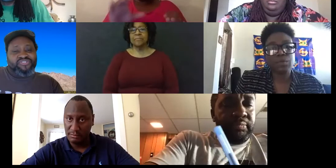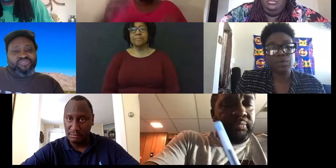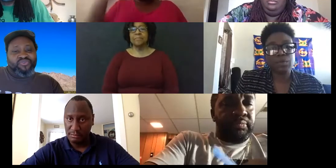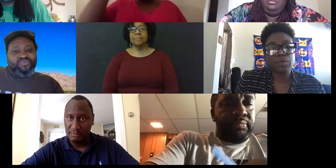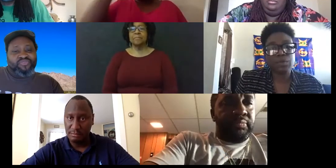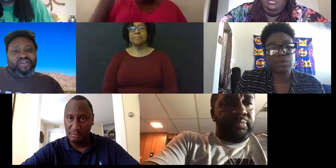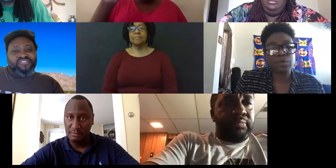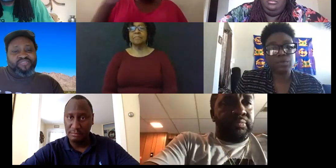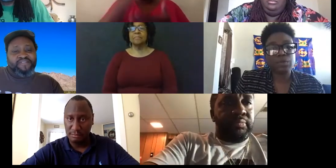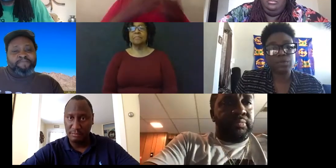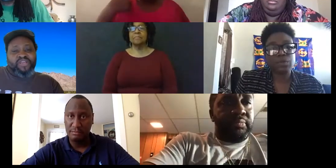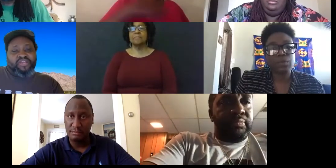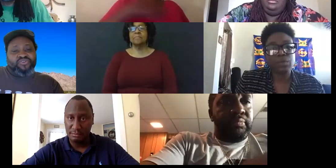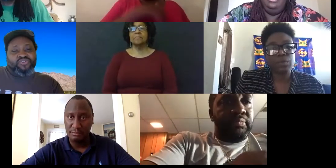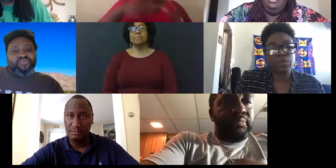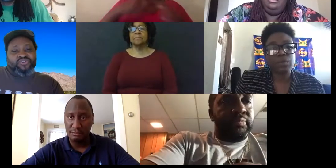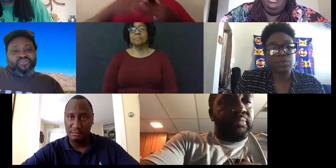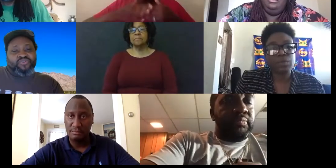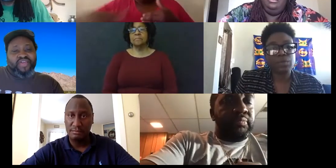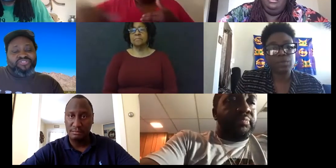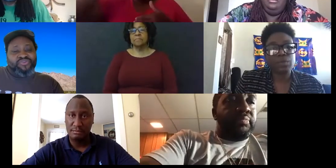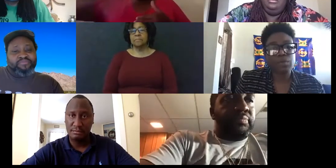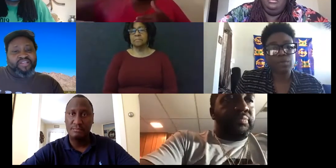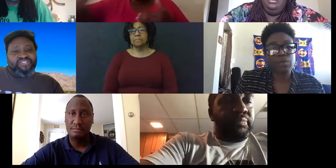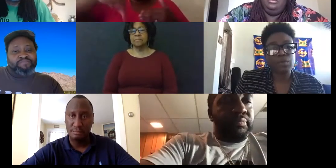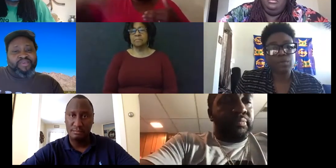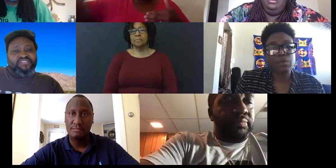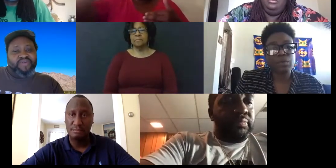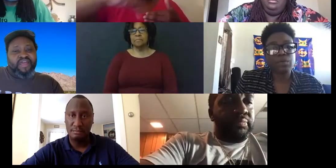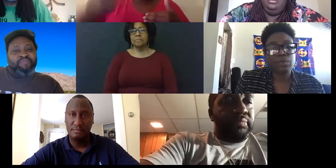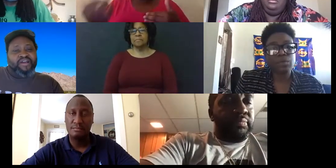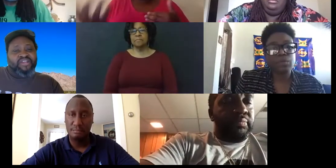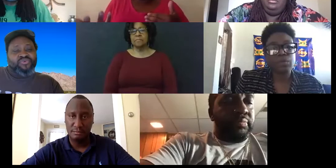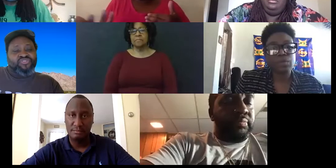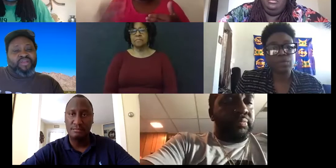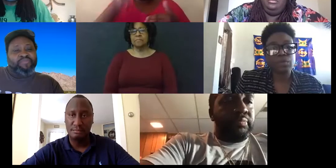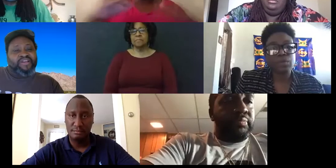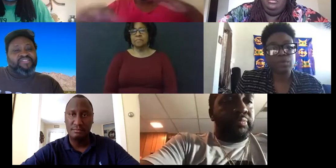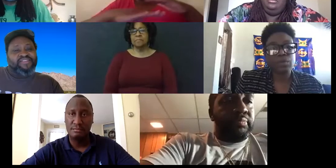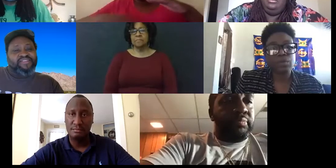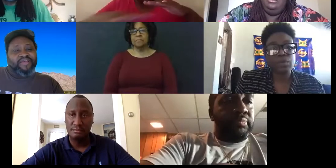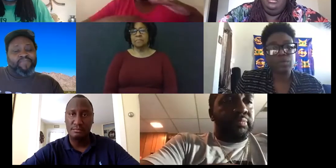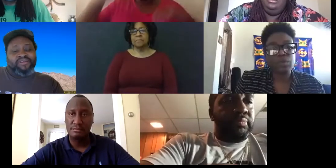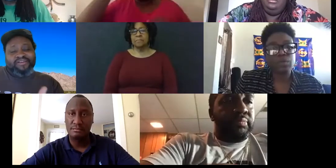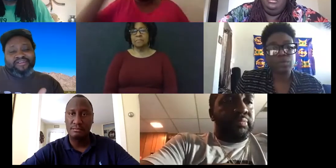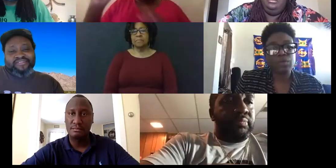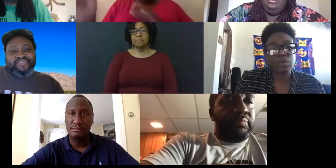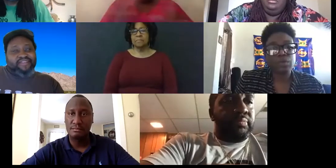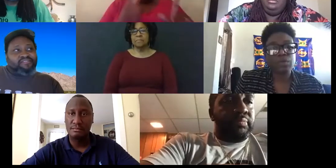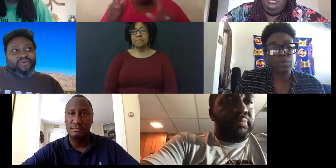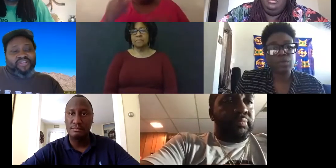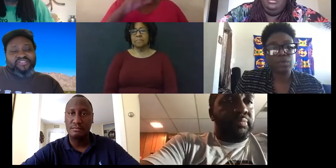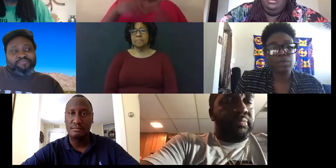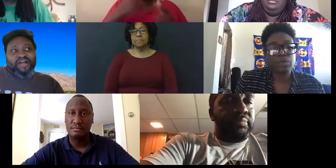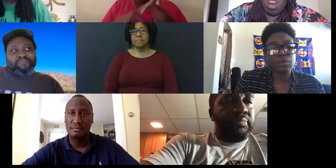of us, you don't do for the rest of us. And so if you look at, you know, just doing something that's just basic for everybody and you assume everybody's like that, then,